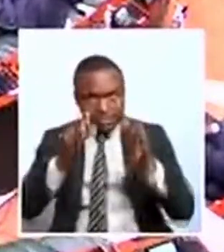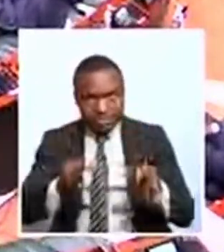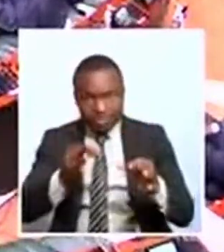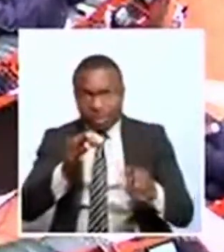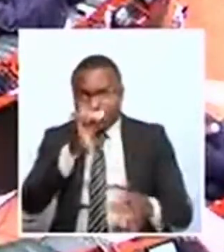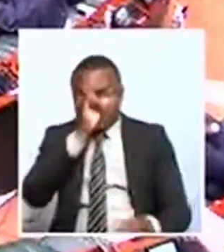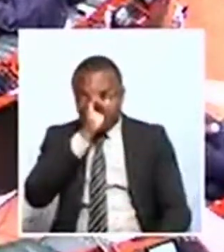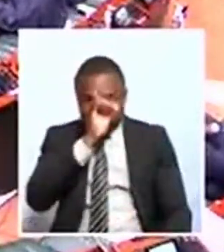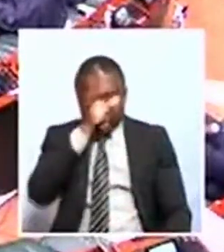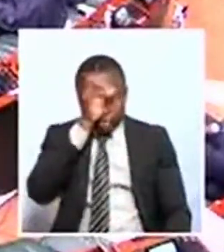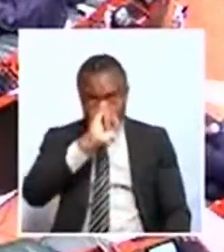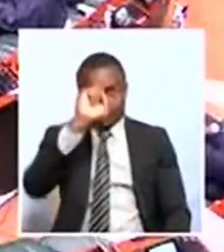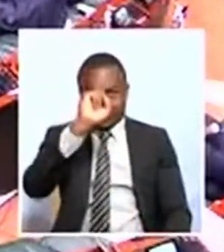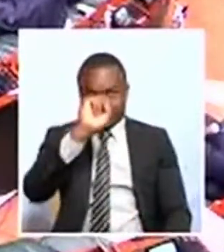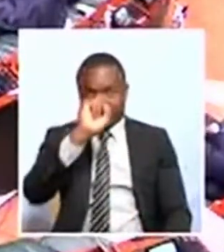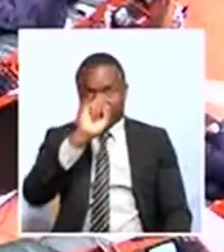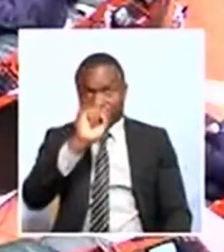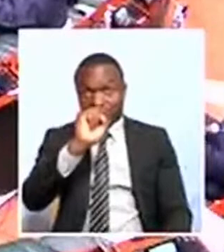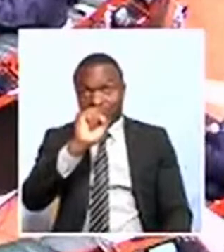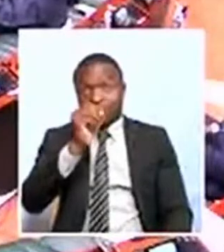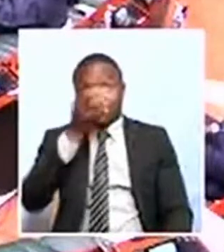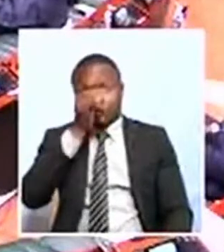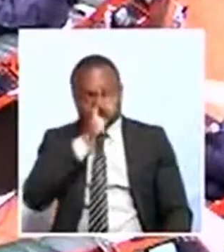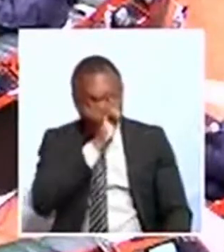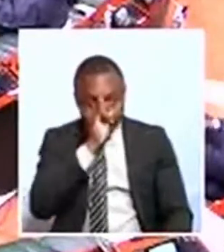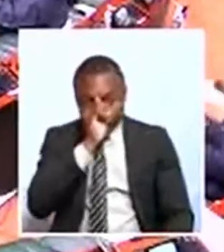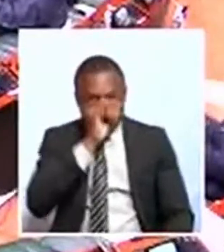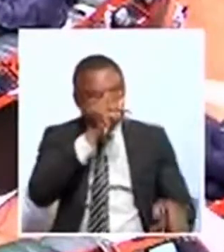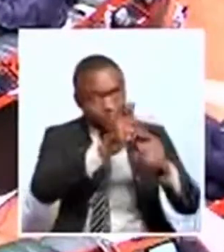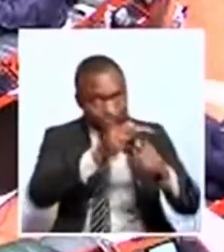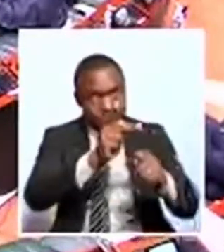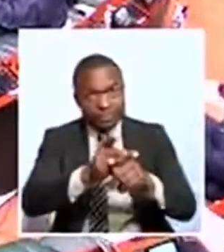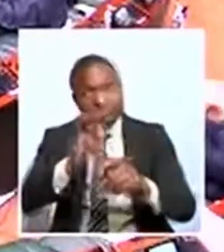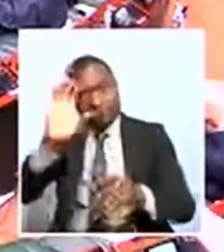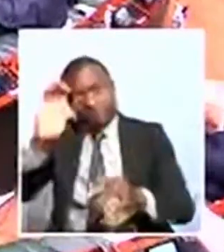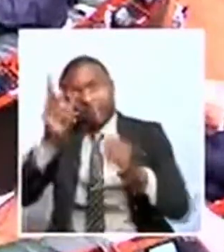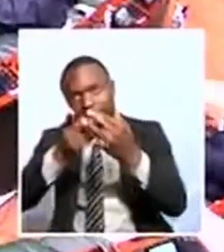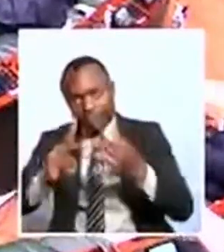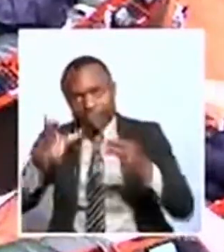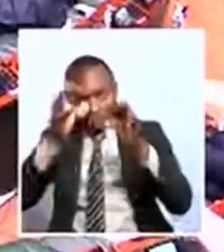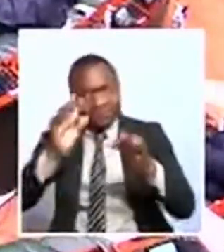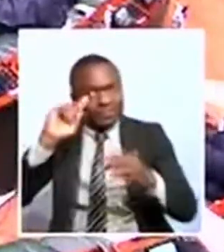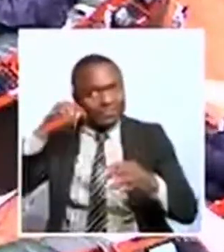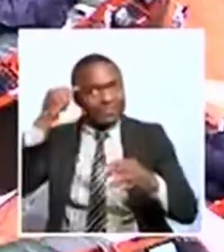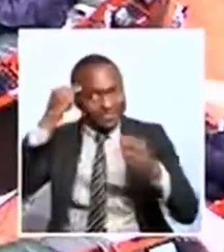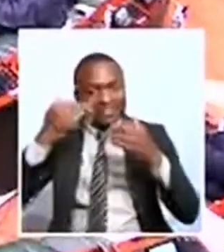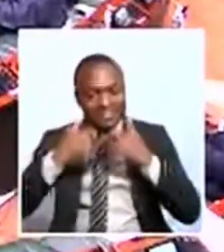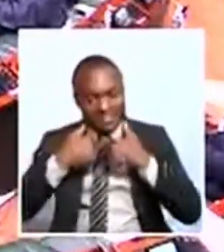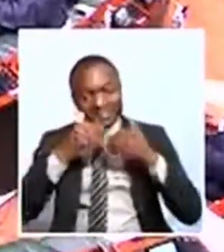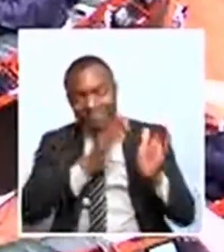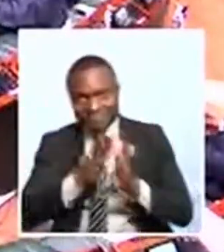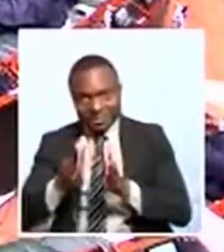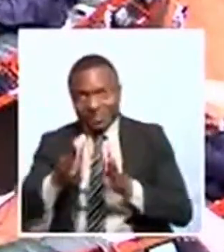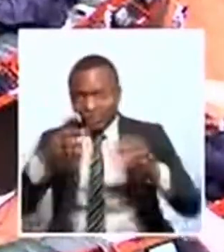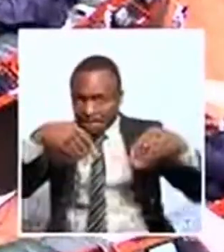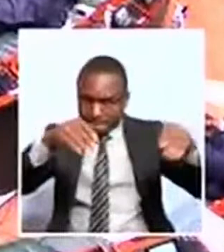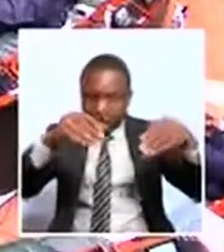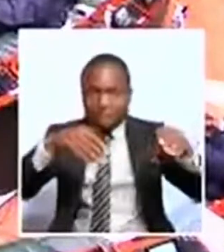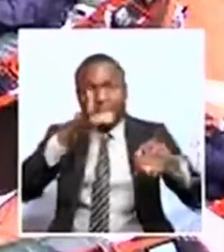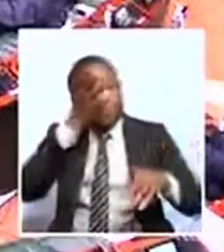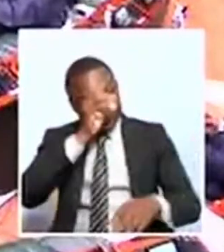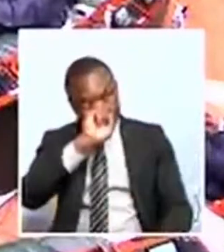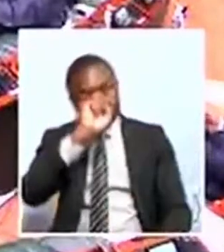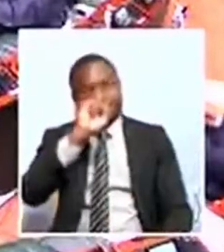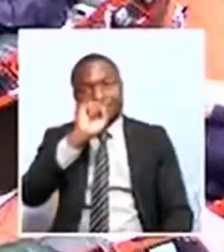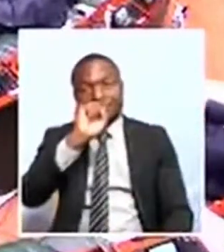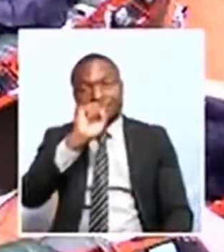rhinos above were preserved. And in the C part of the question, if so, whether the government has any plans to sell the horns. And